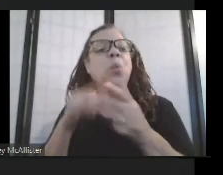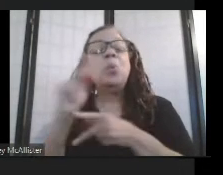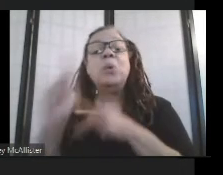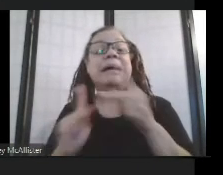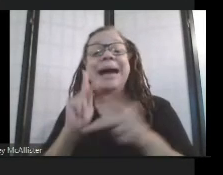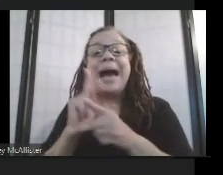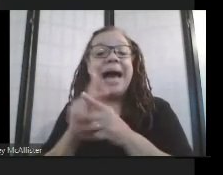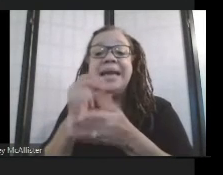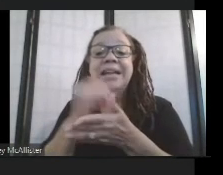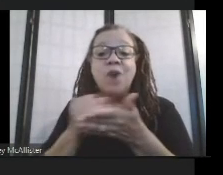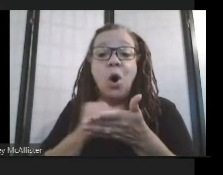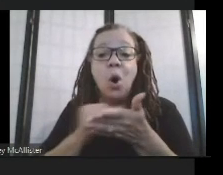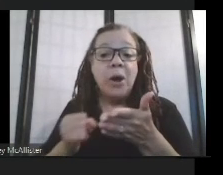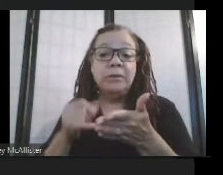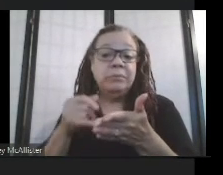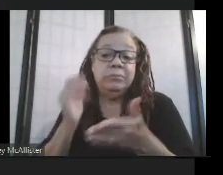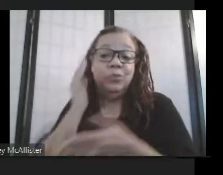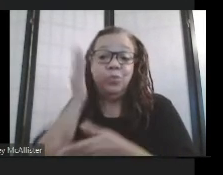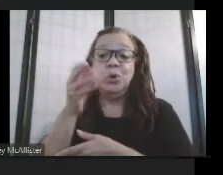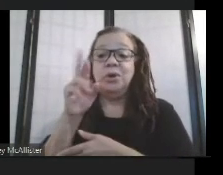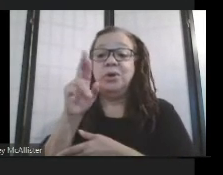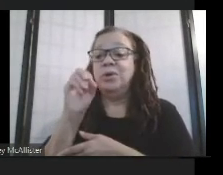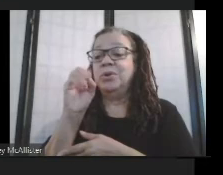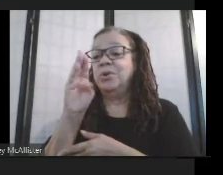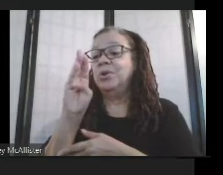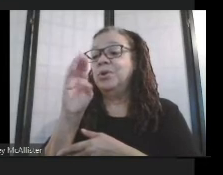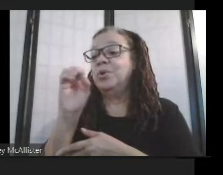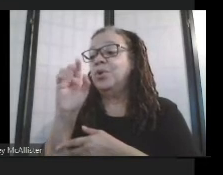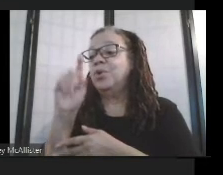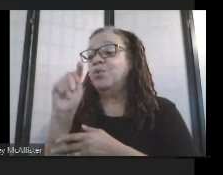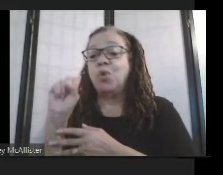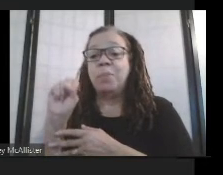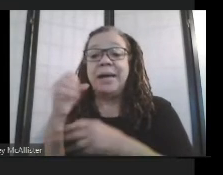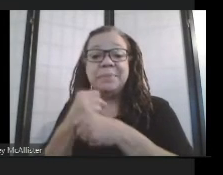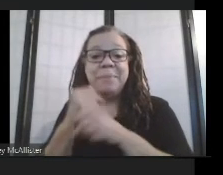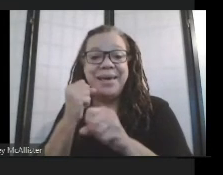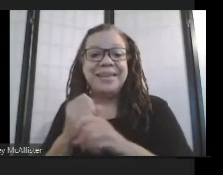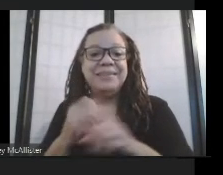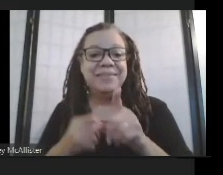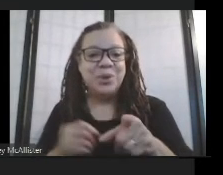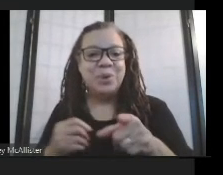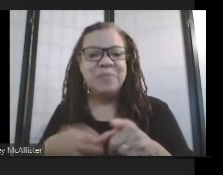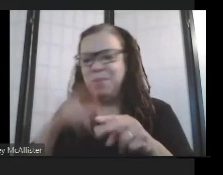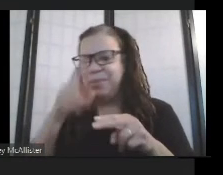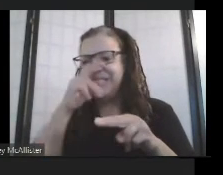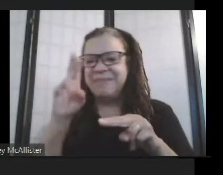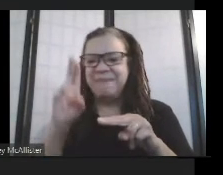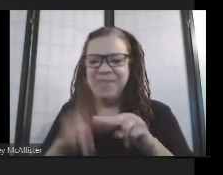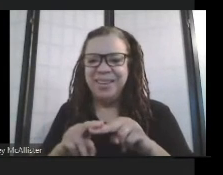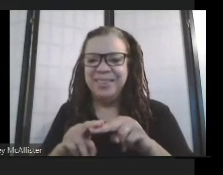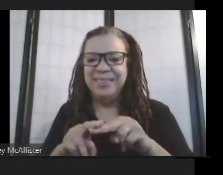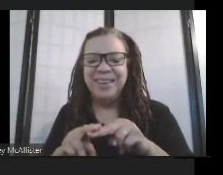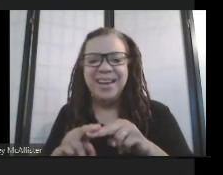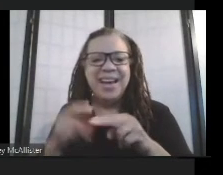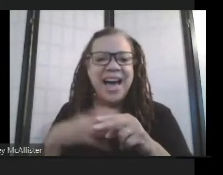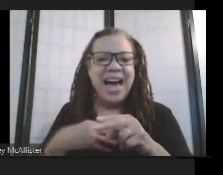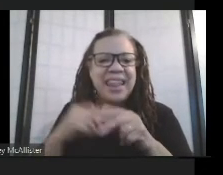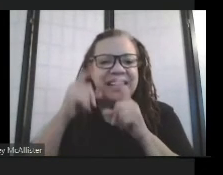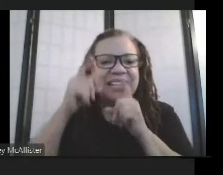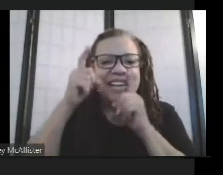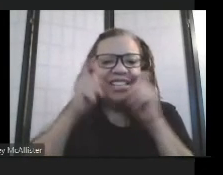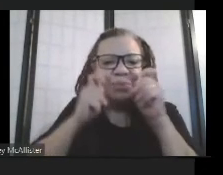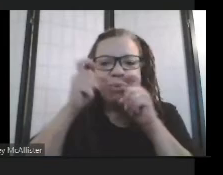appreciate? Right. What would they make? Yes. This was just fun. I like